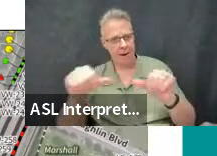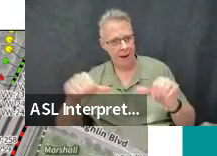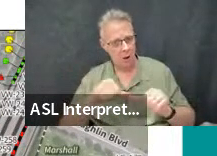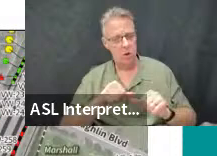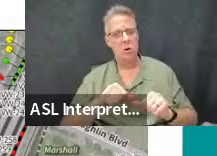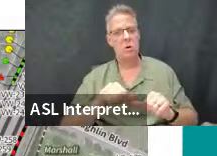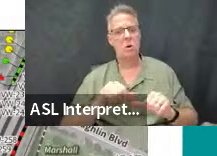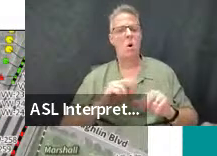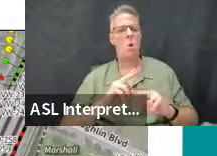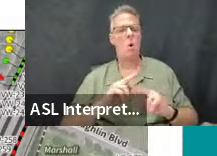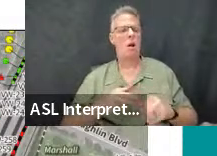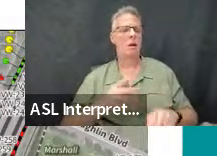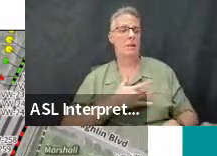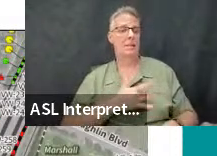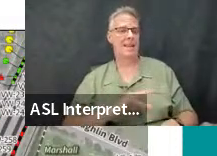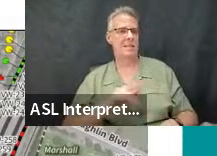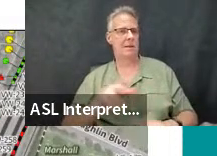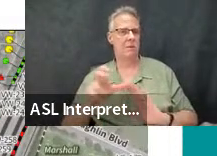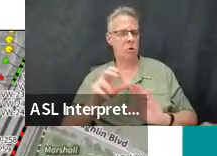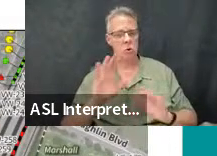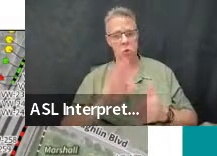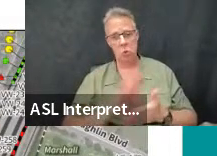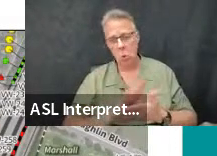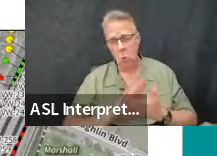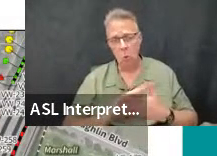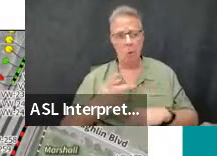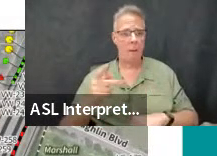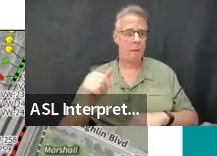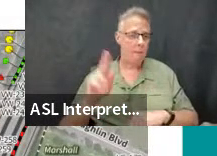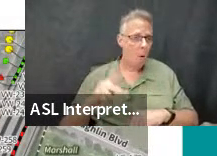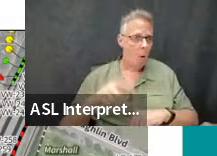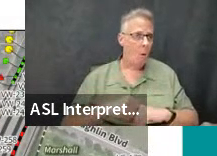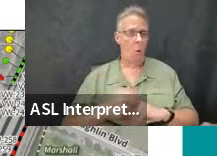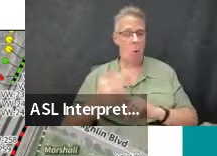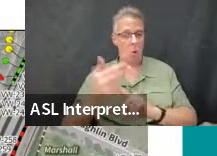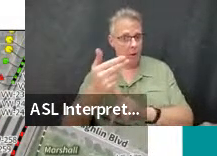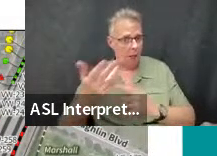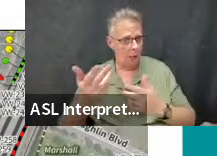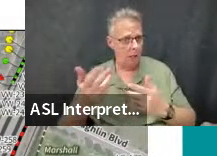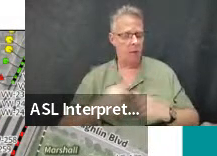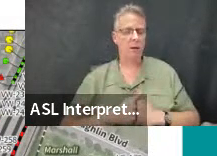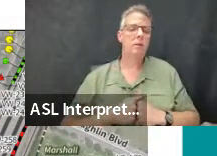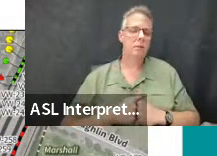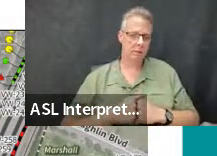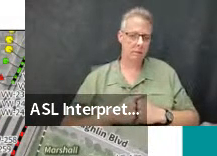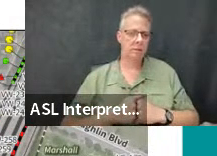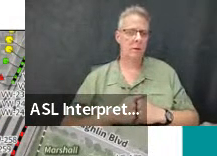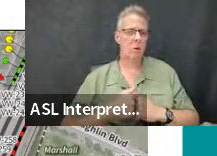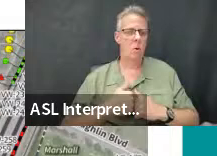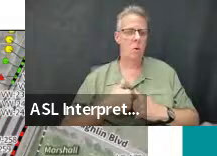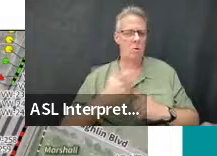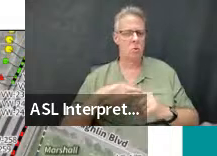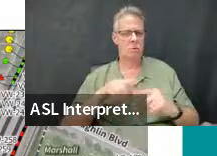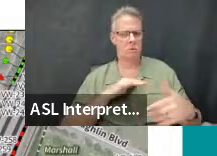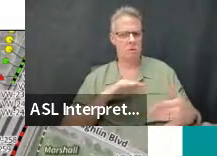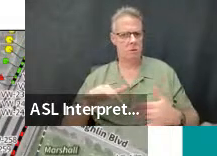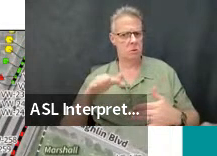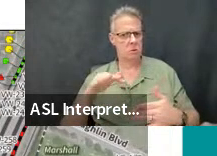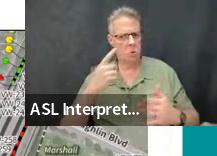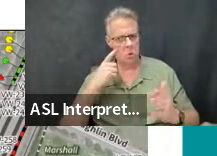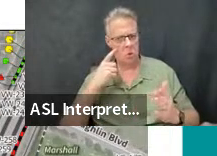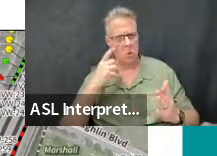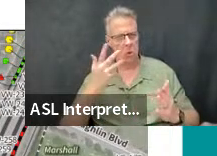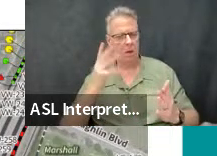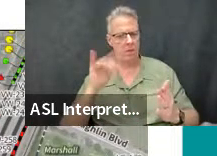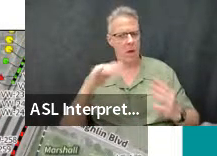what we call sensitive receptors, could be schools, parks, hotels, in an effort to understand what the noise